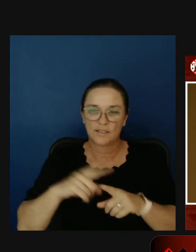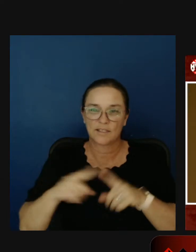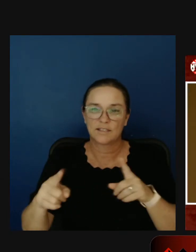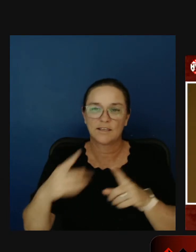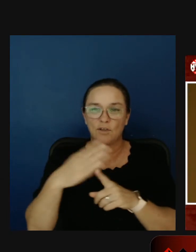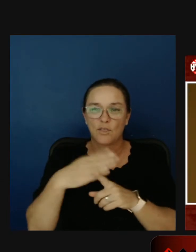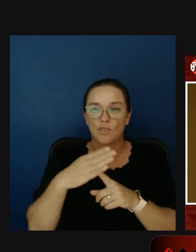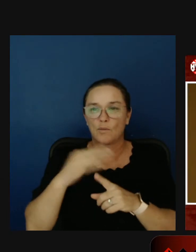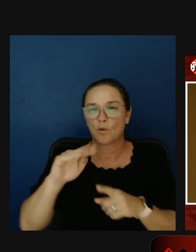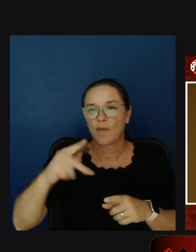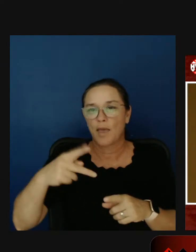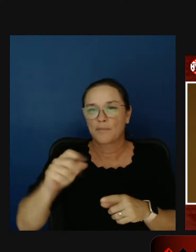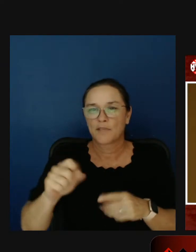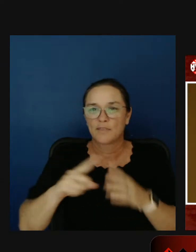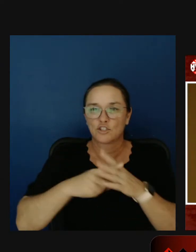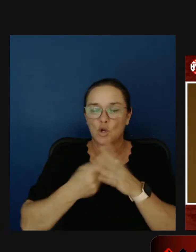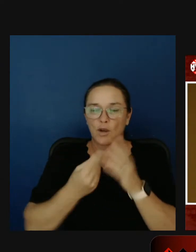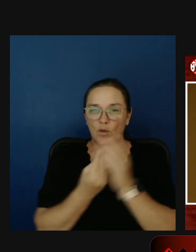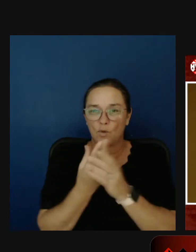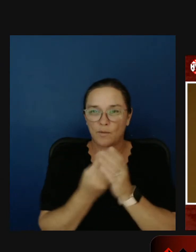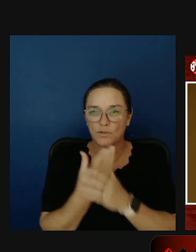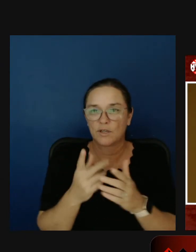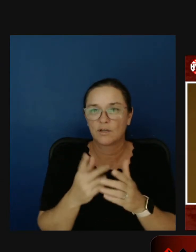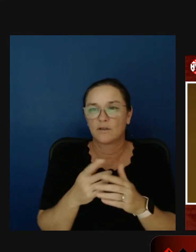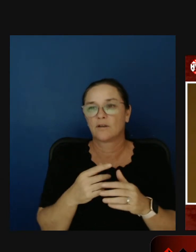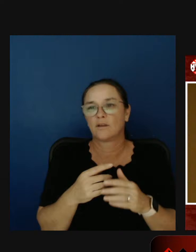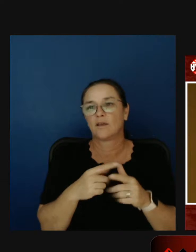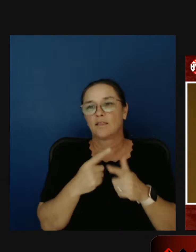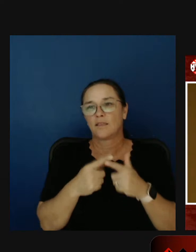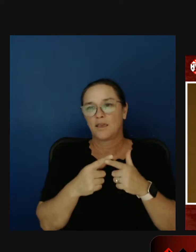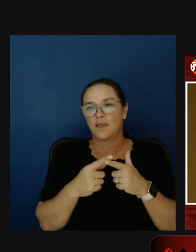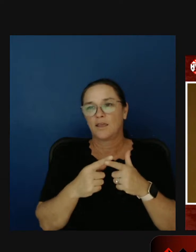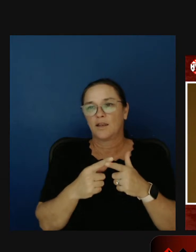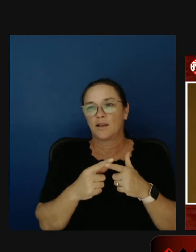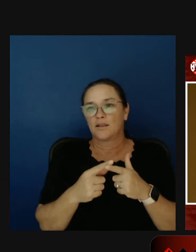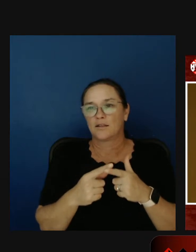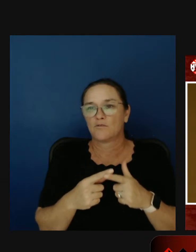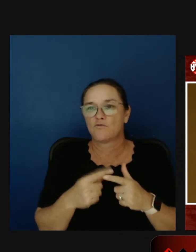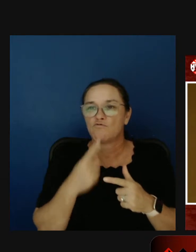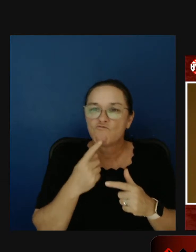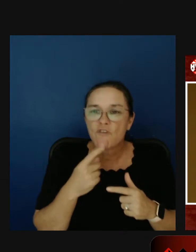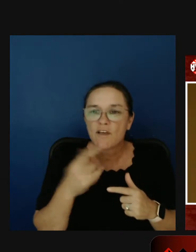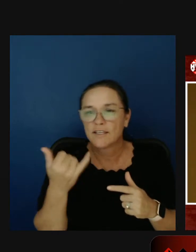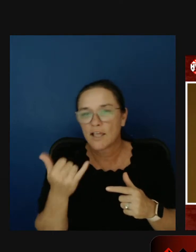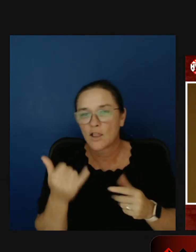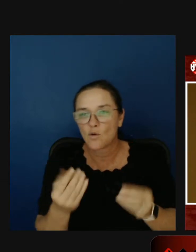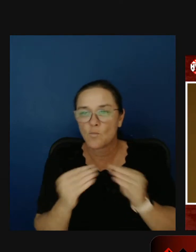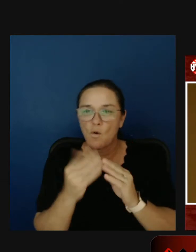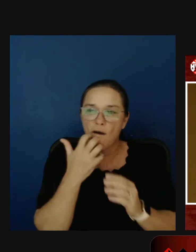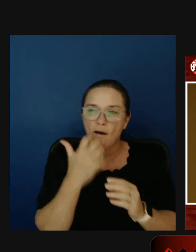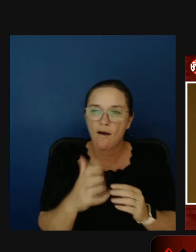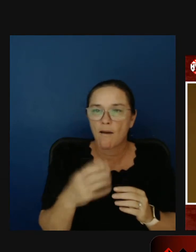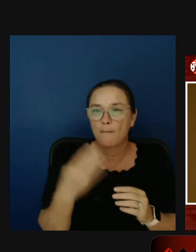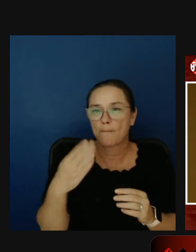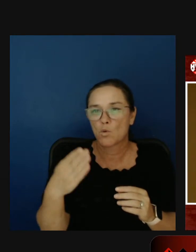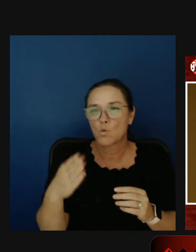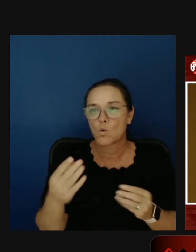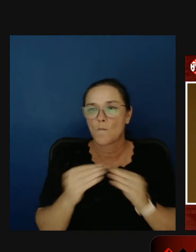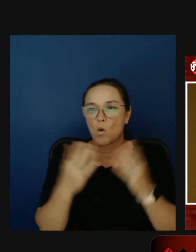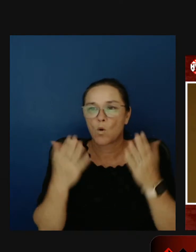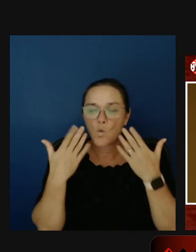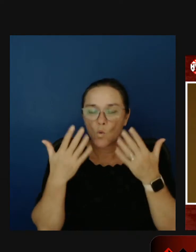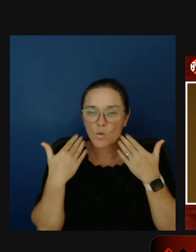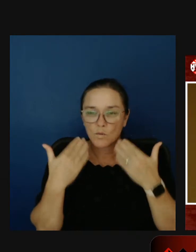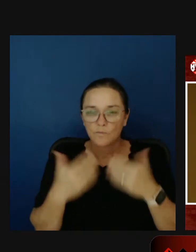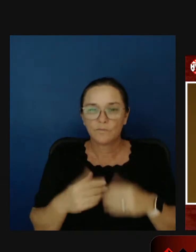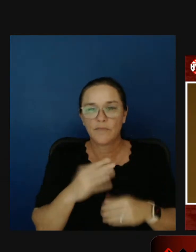at the start of the eruption, and these kind of reds and yellows are hotter colors. These blues are cooler colors.